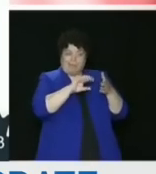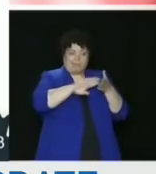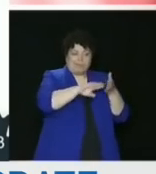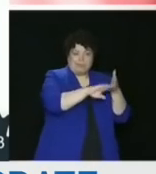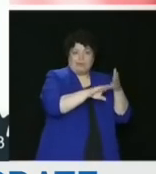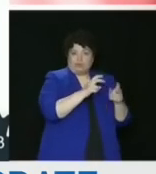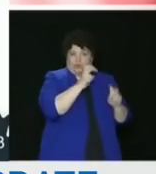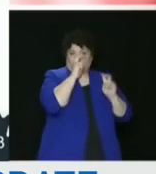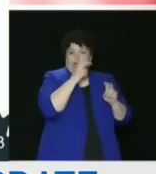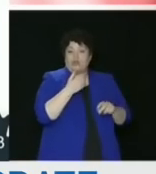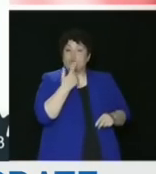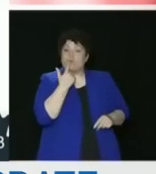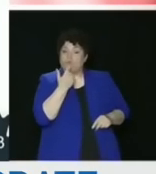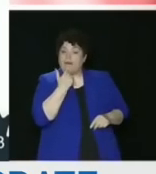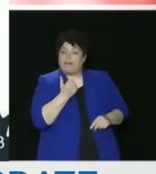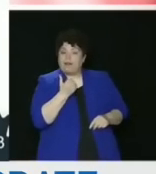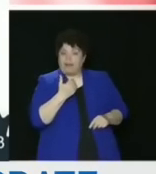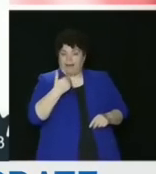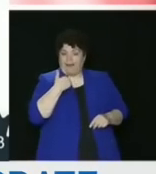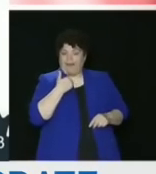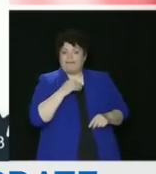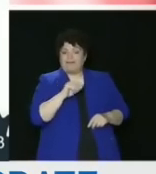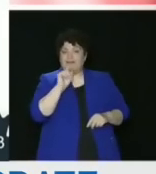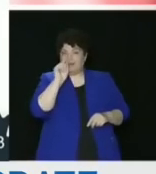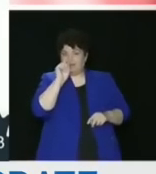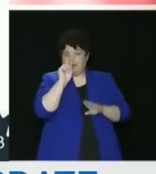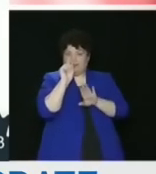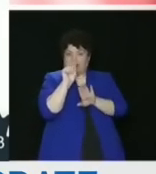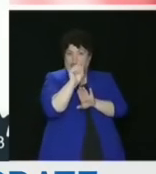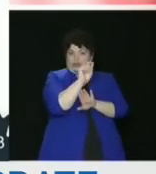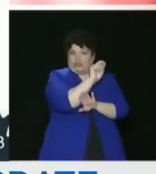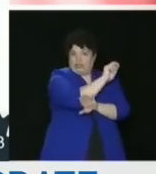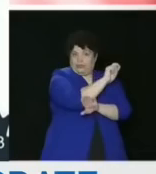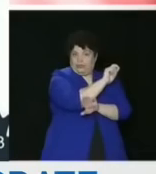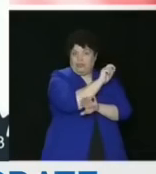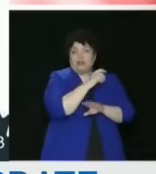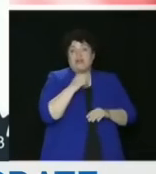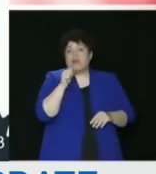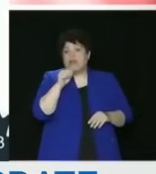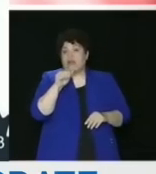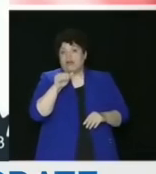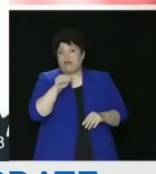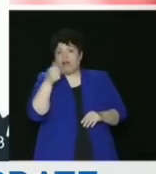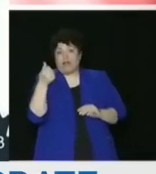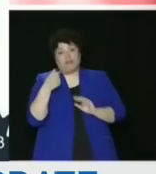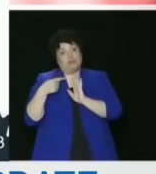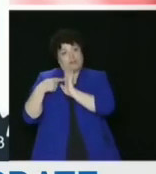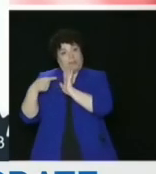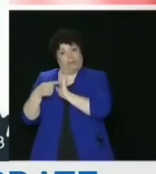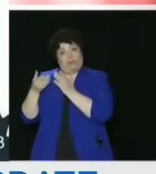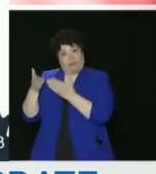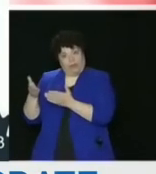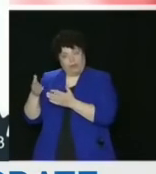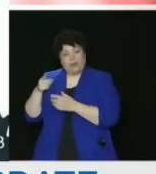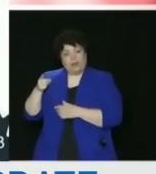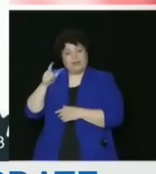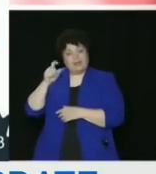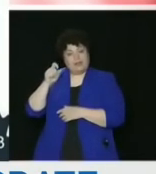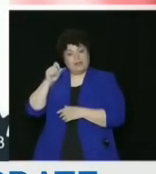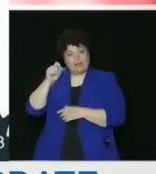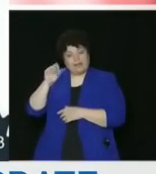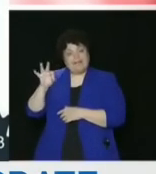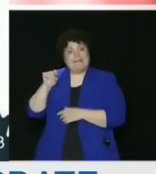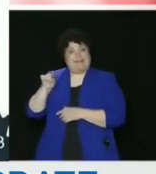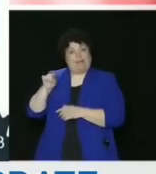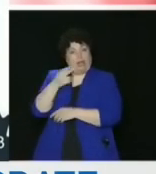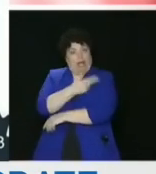that red dashed horizontal line, and another plausible alternative in which capacity could be